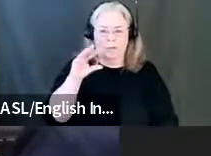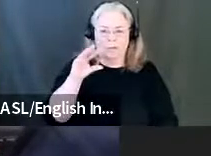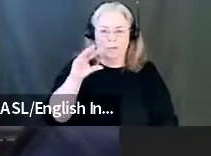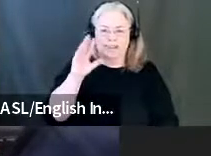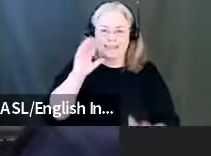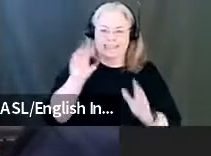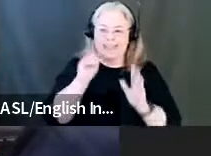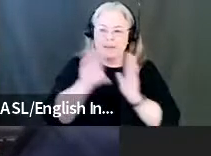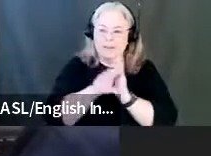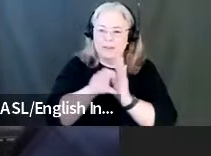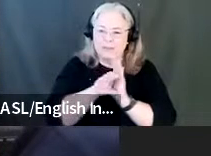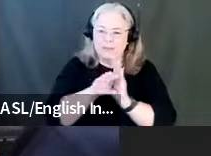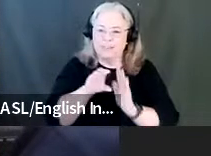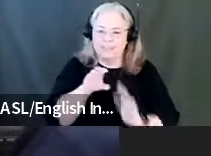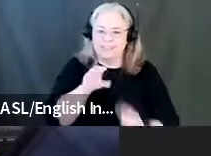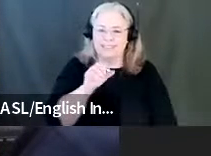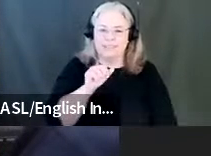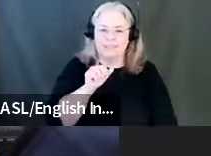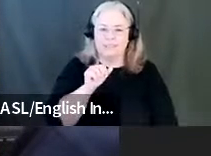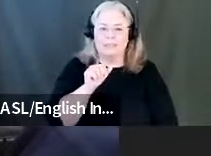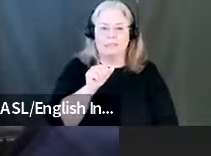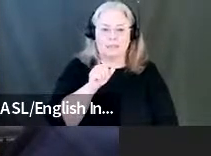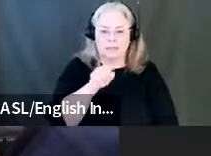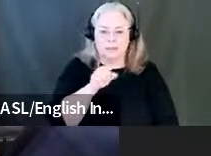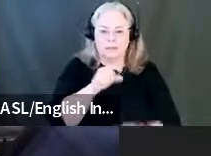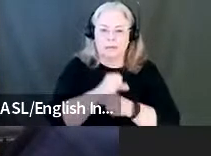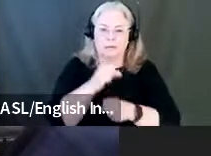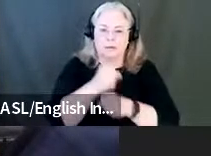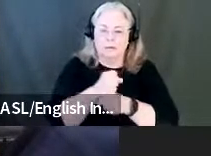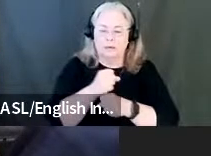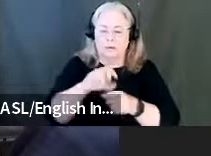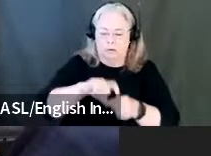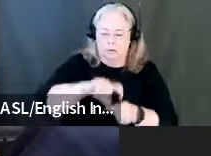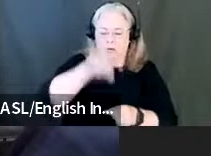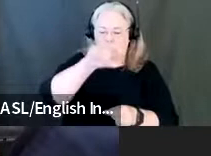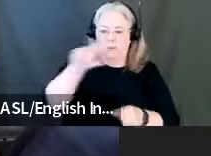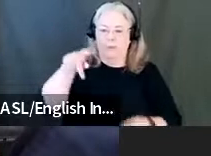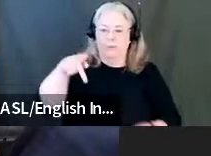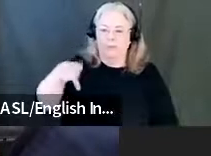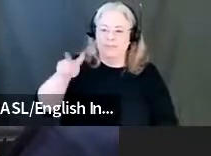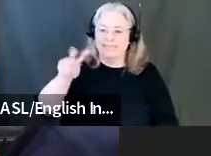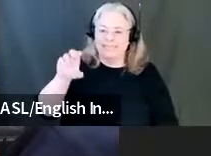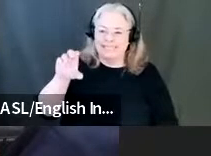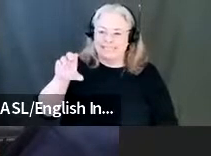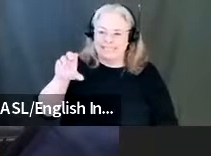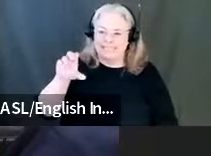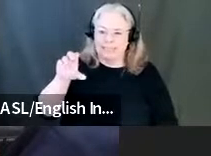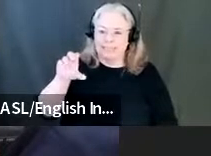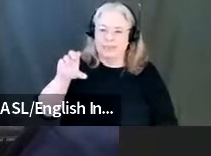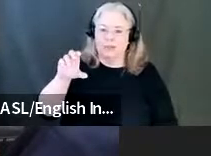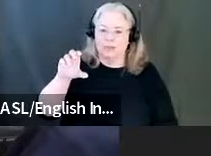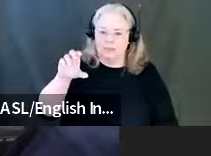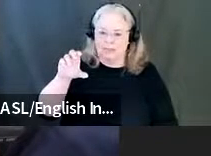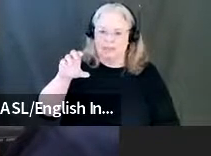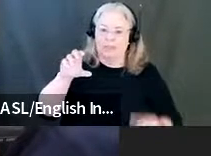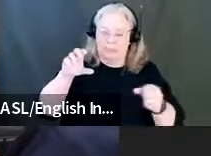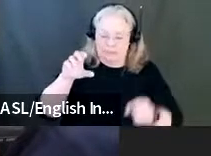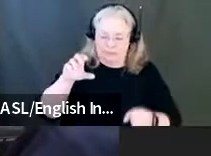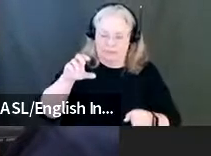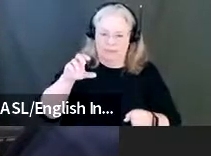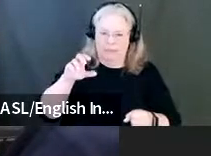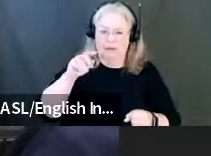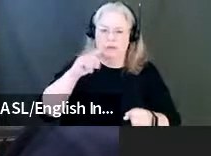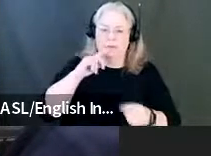that. So here I've created a tube that the PVC pipe can drop down into. And